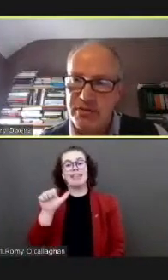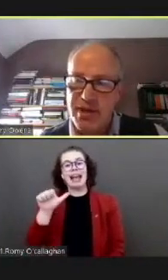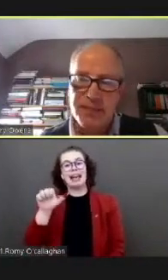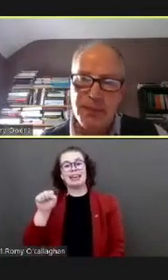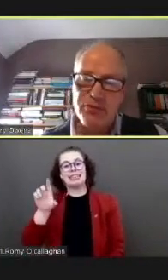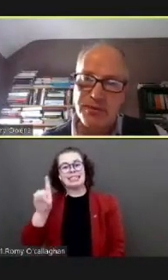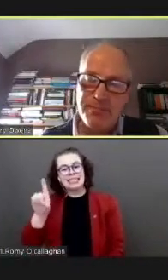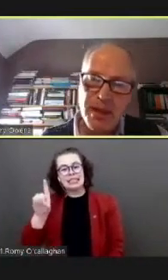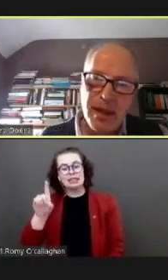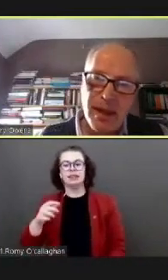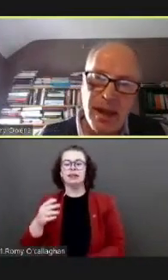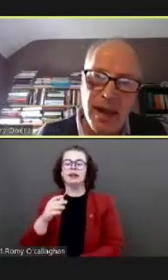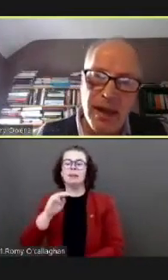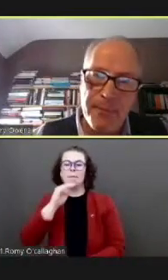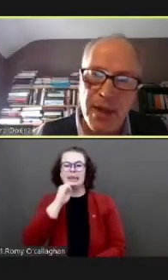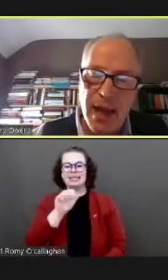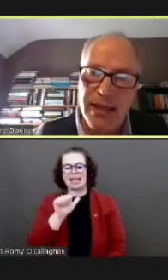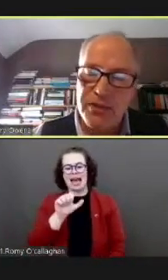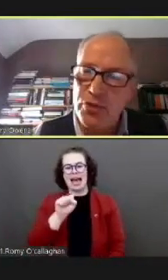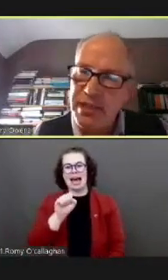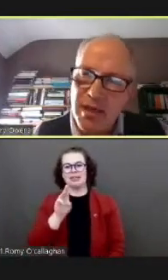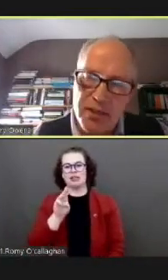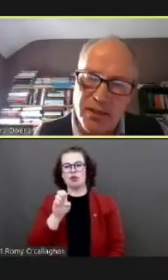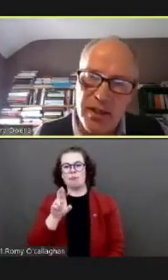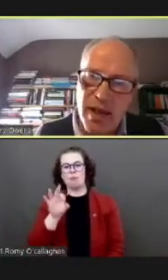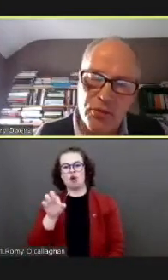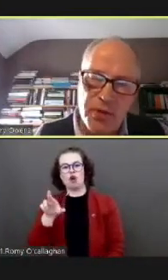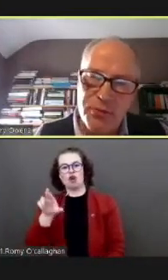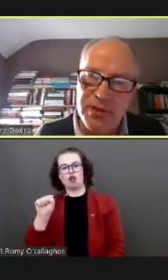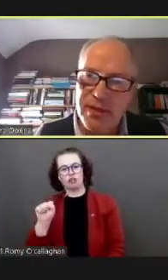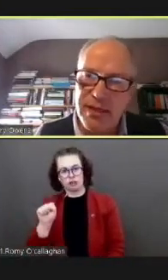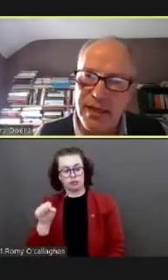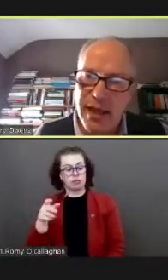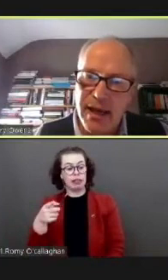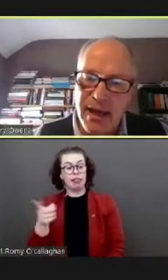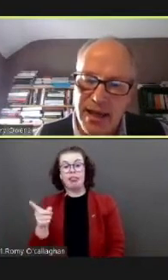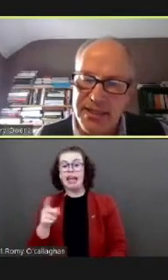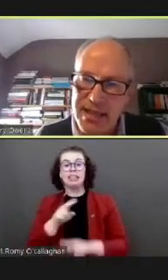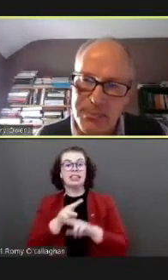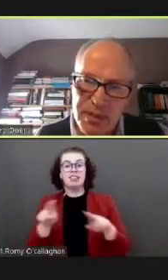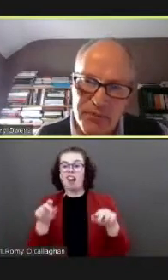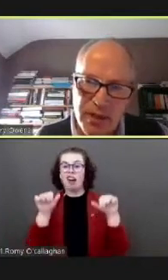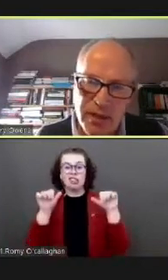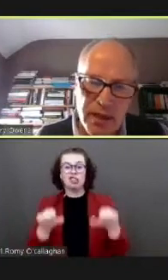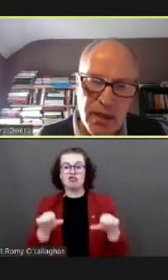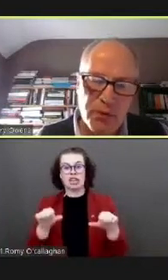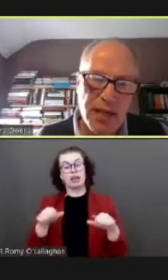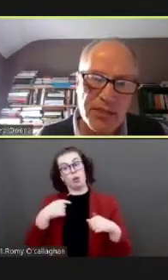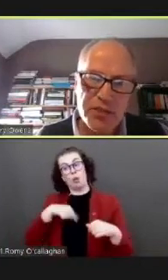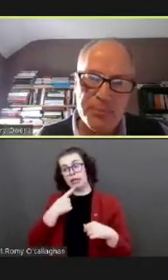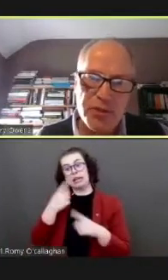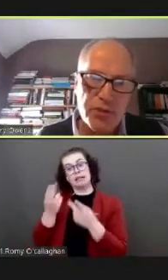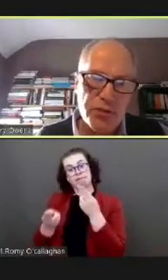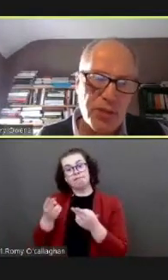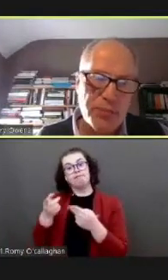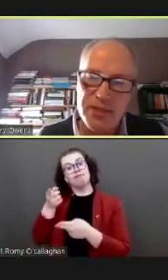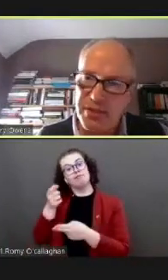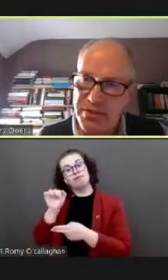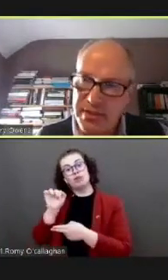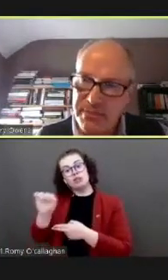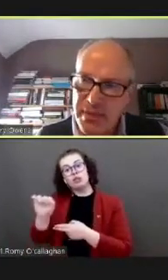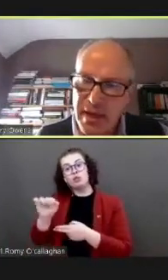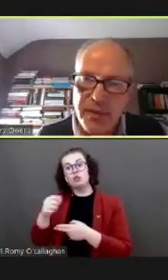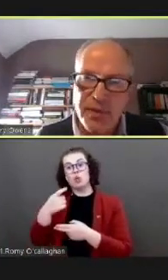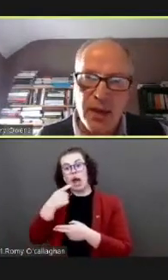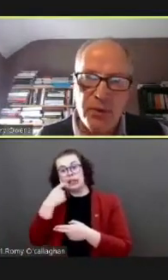functioning part of that spectrum, and who did not agree with the assessment of their relationship to